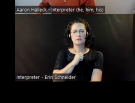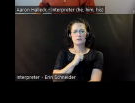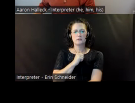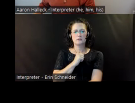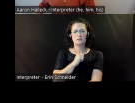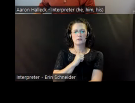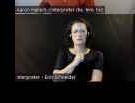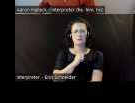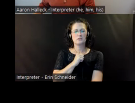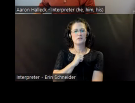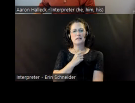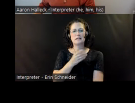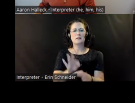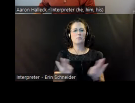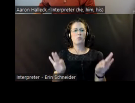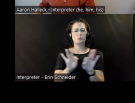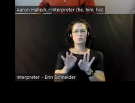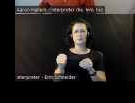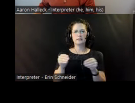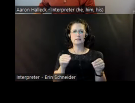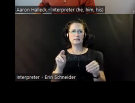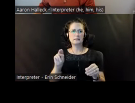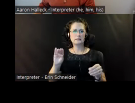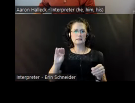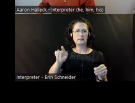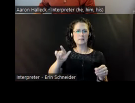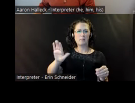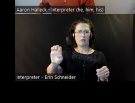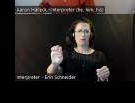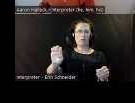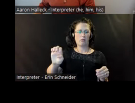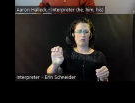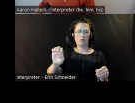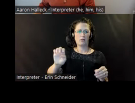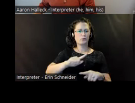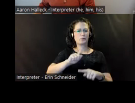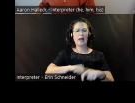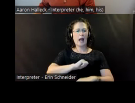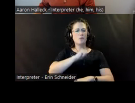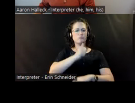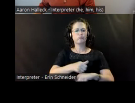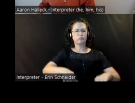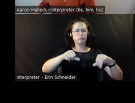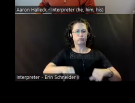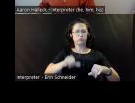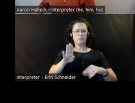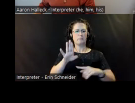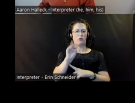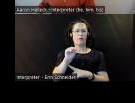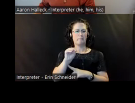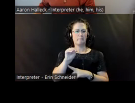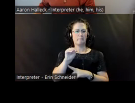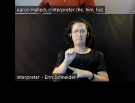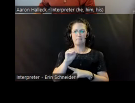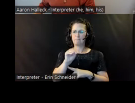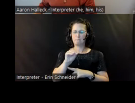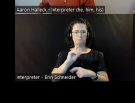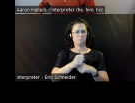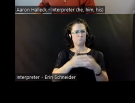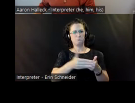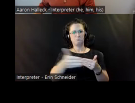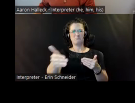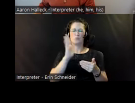be nimble. If you're going to stay as a static BRM team, you're going to struggle. And especially with us,